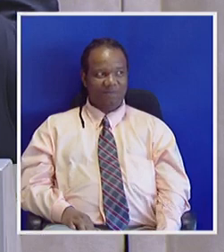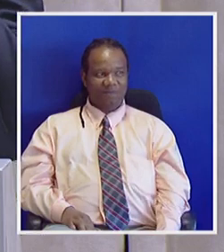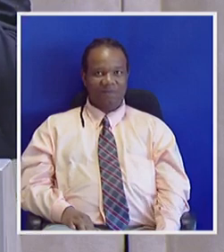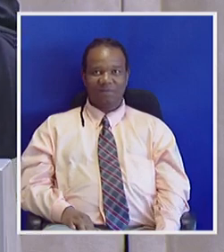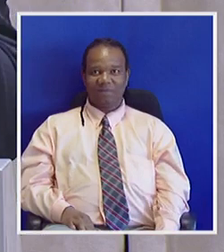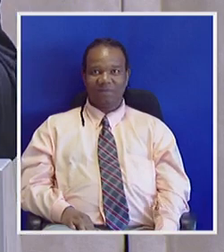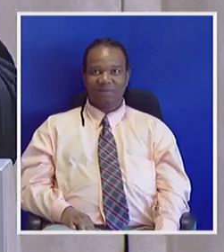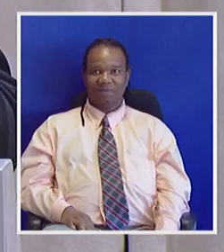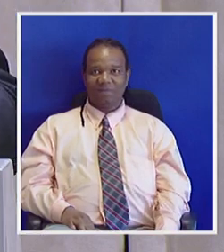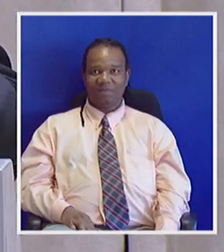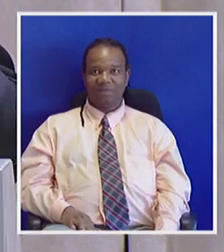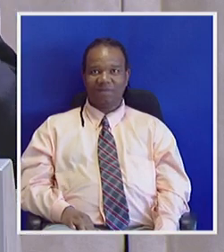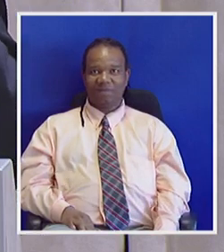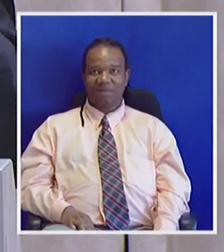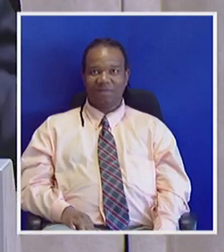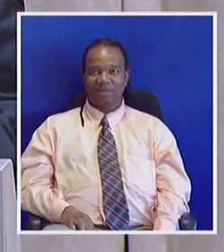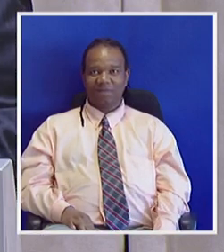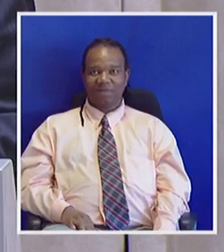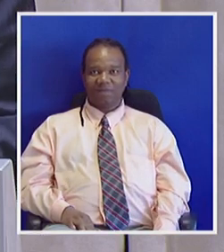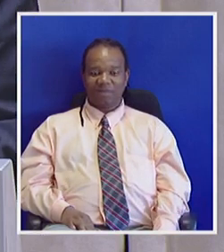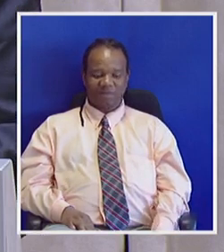Madam Chairperson,